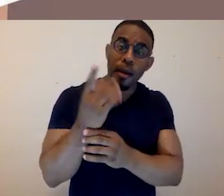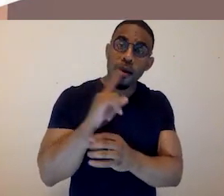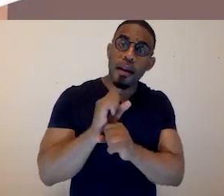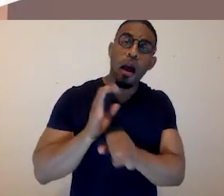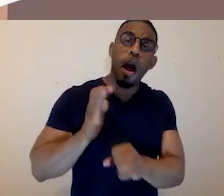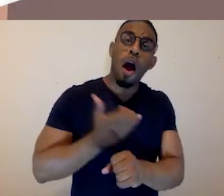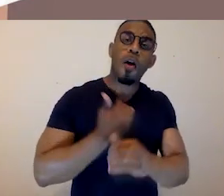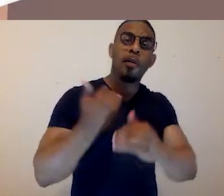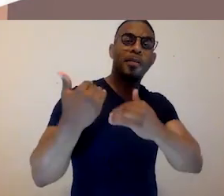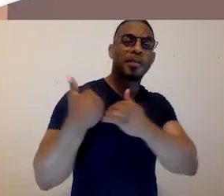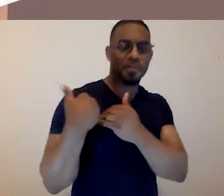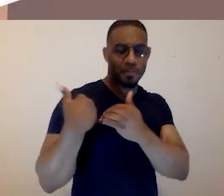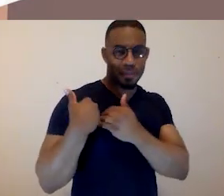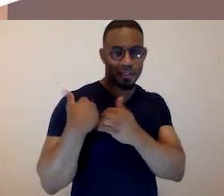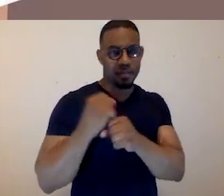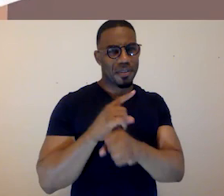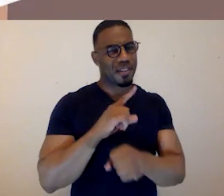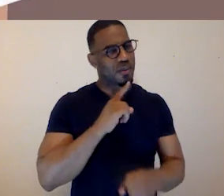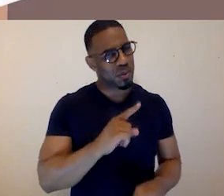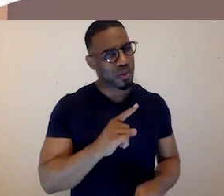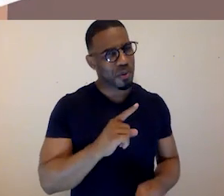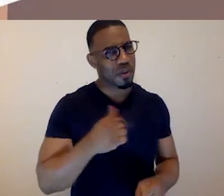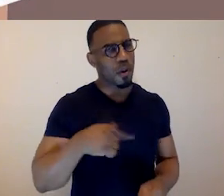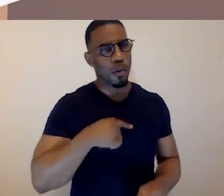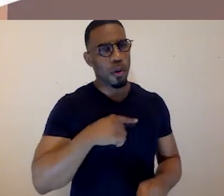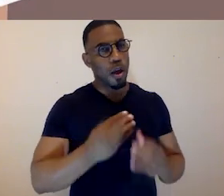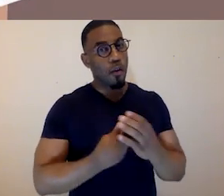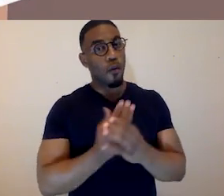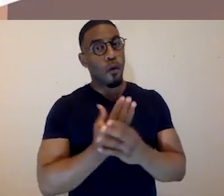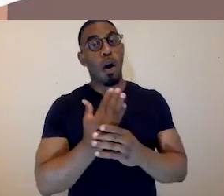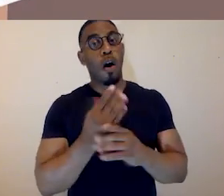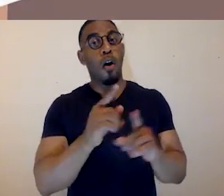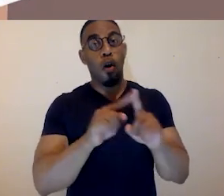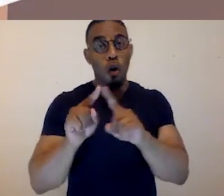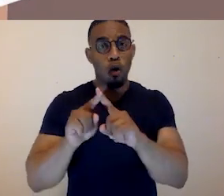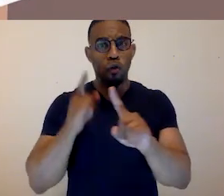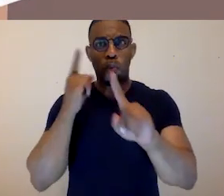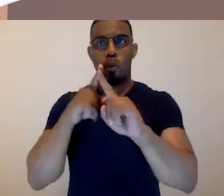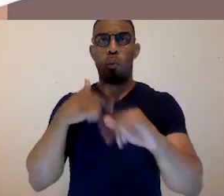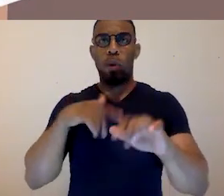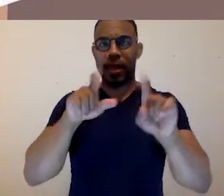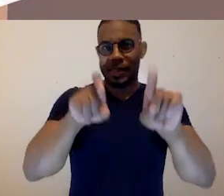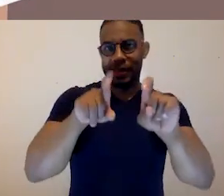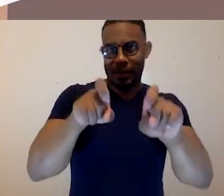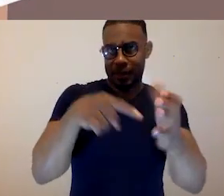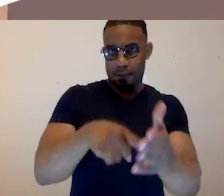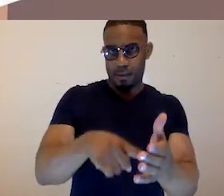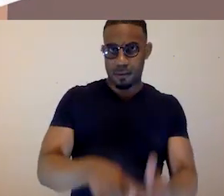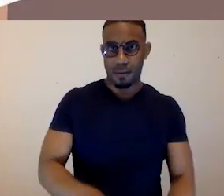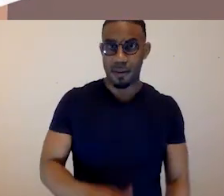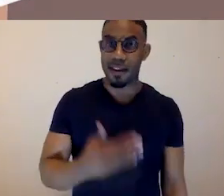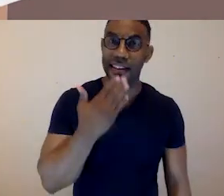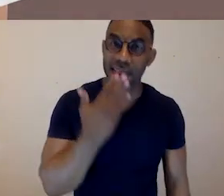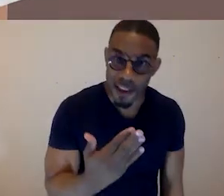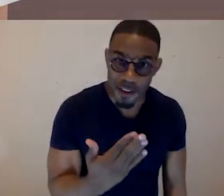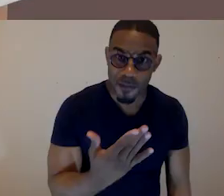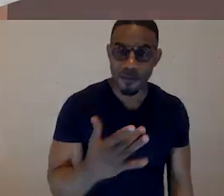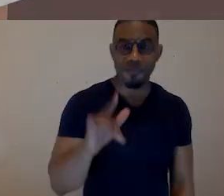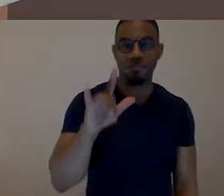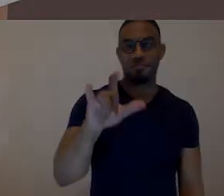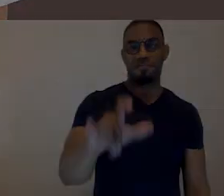our responsibility to make sure that we evolve to the point where we can test this. Thank you.